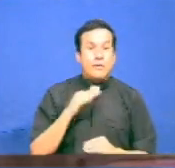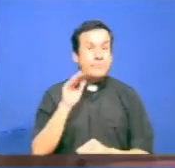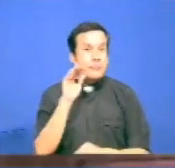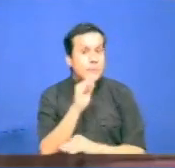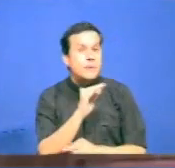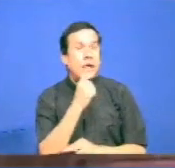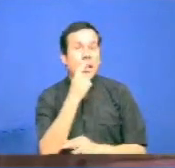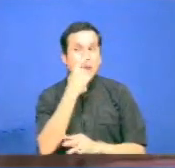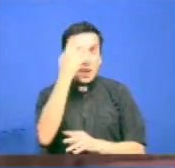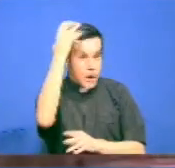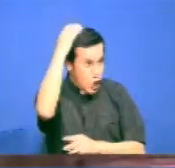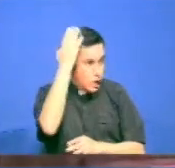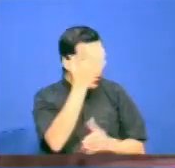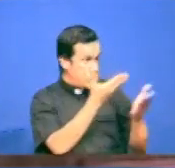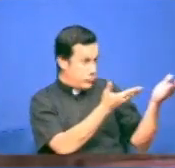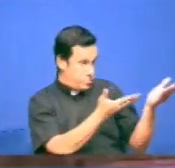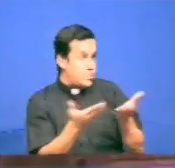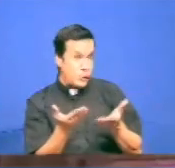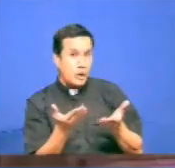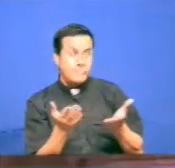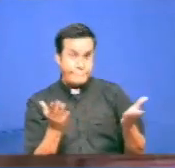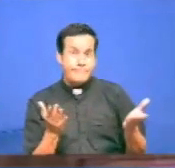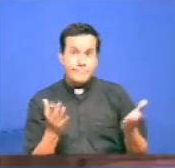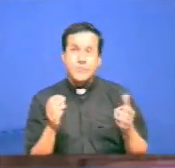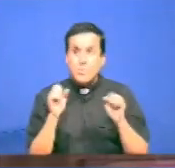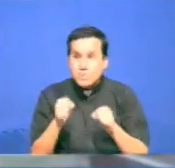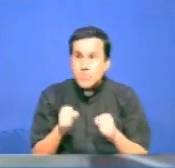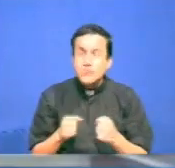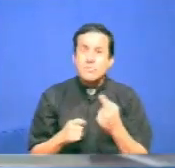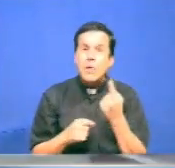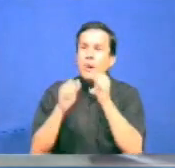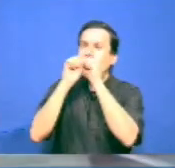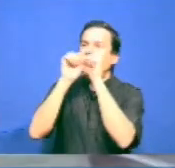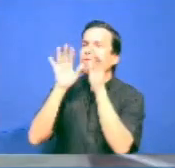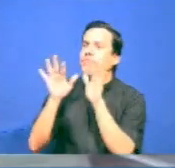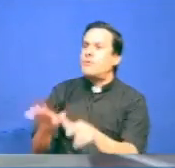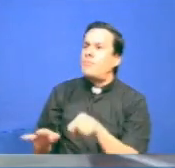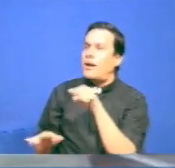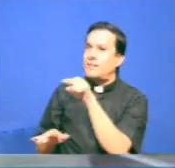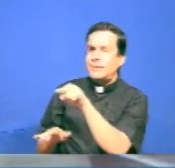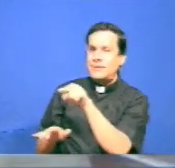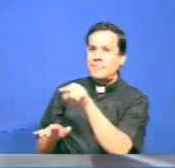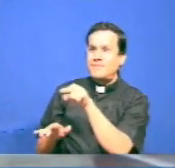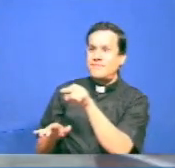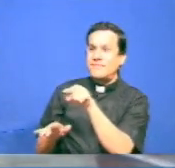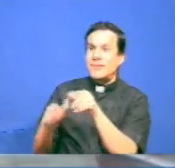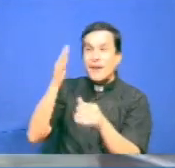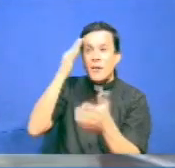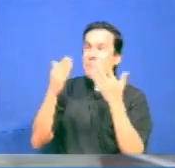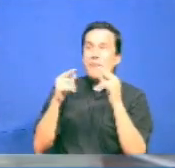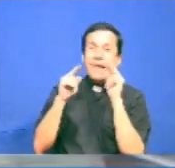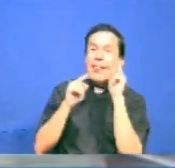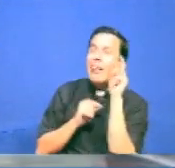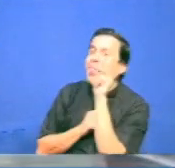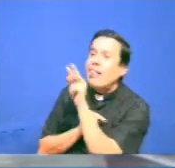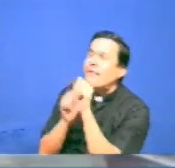over. We want only to bless this initiative. It's a little too far, you may not be able to see